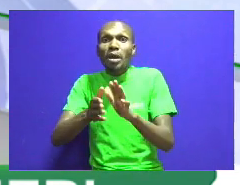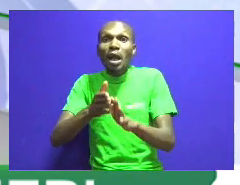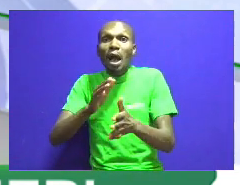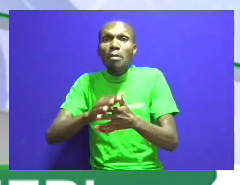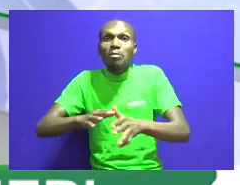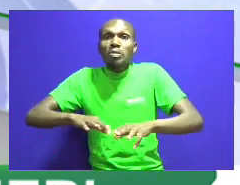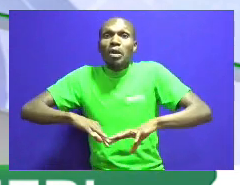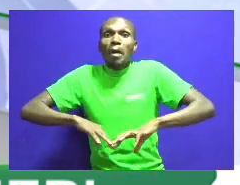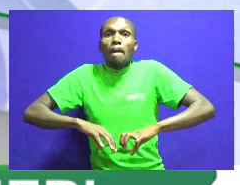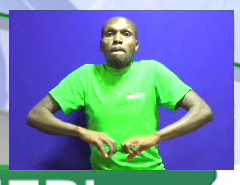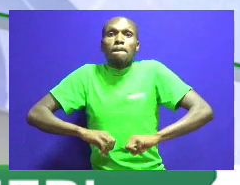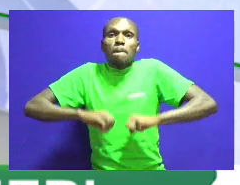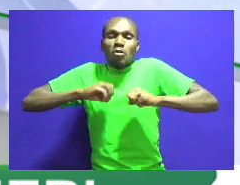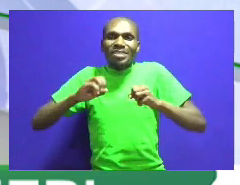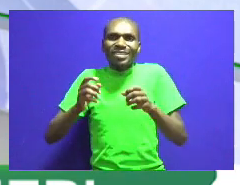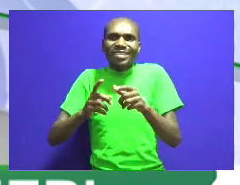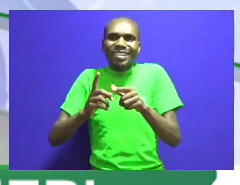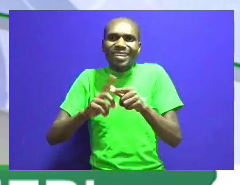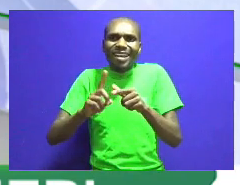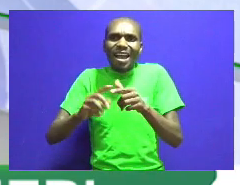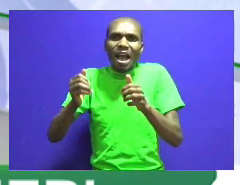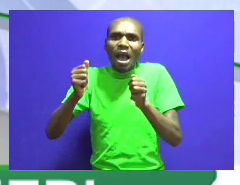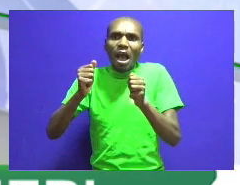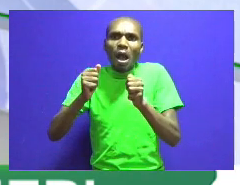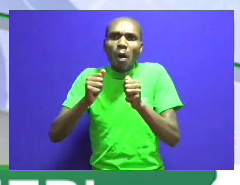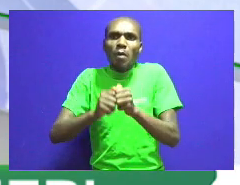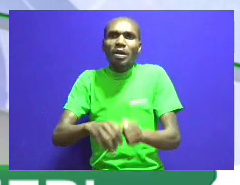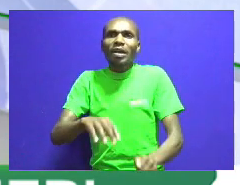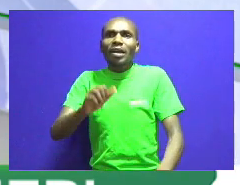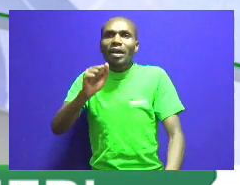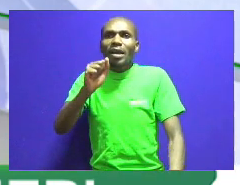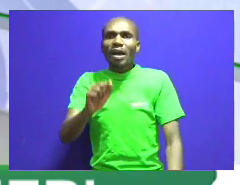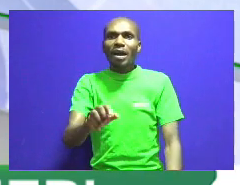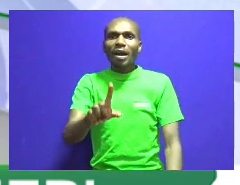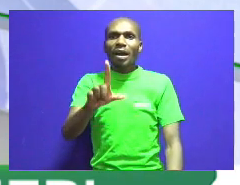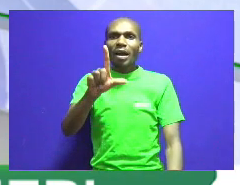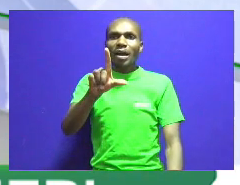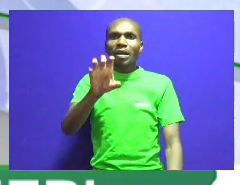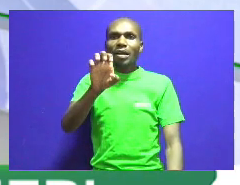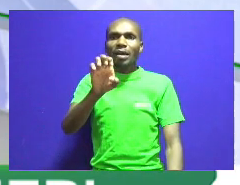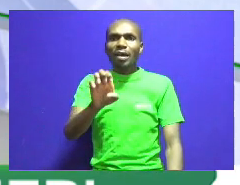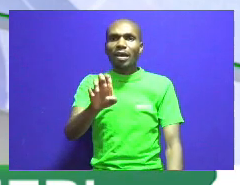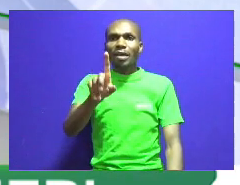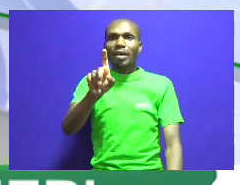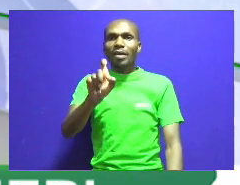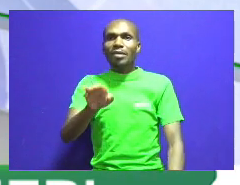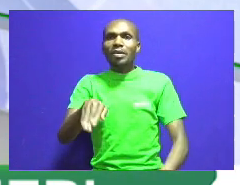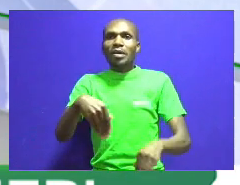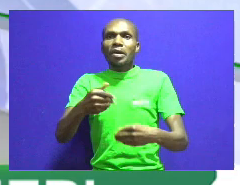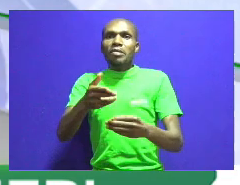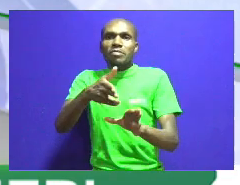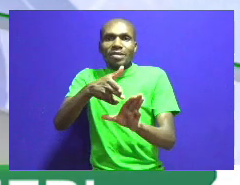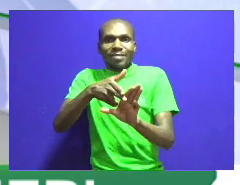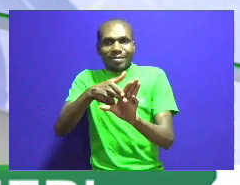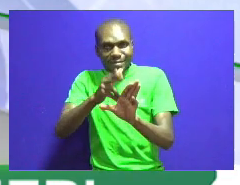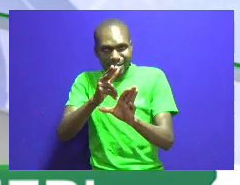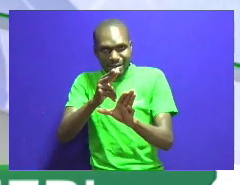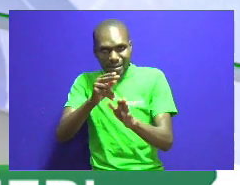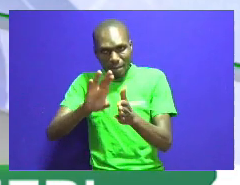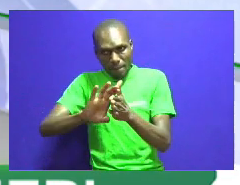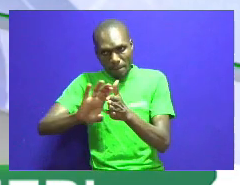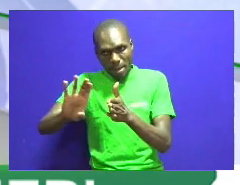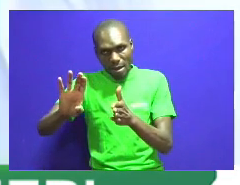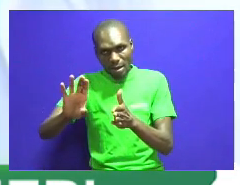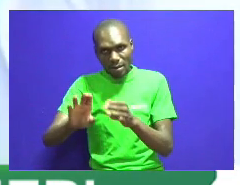omutenenelio monene nabigo asensemo ya Alex Gitari abaga kwegwa omutimo komulike ito Vincent Onyanja